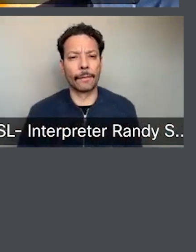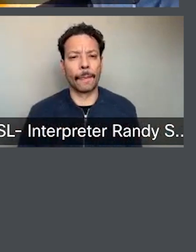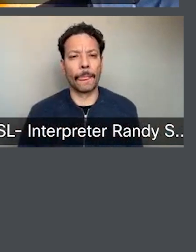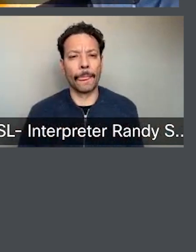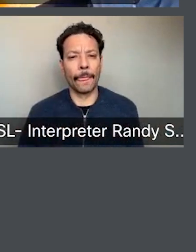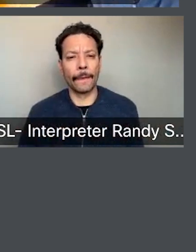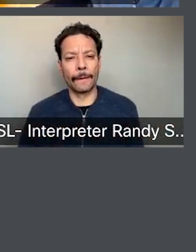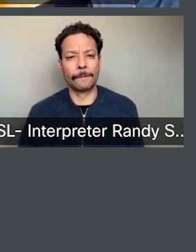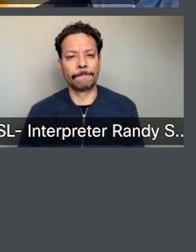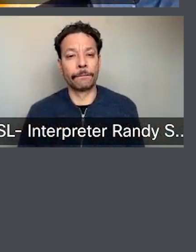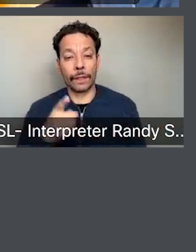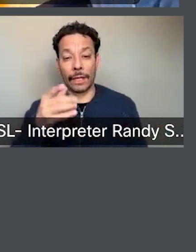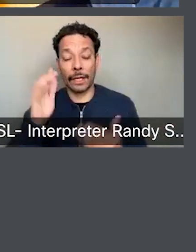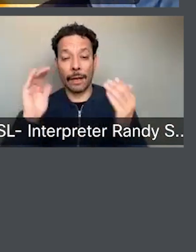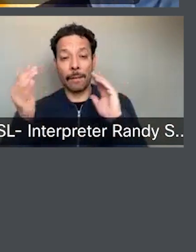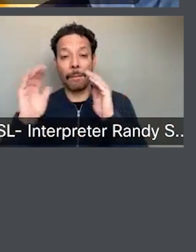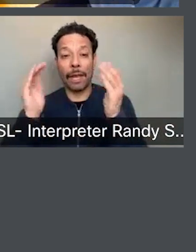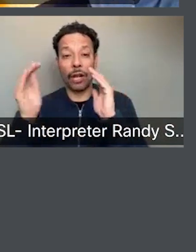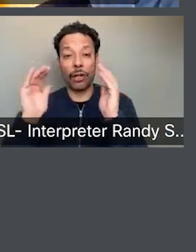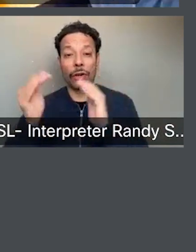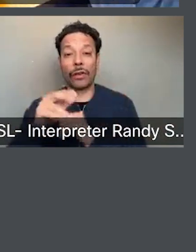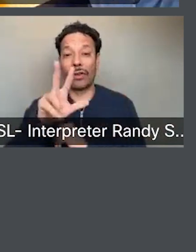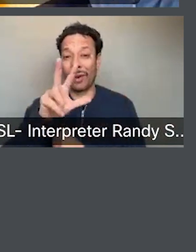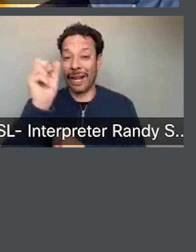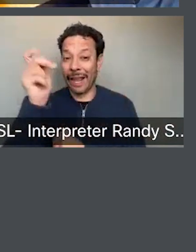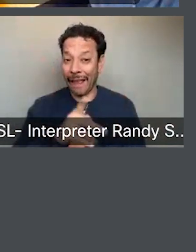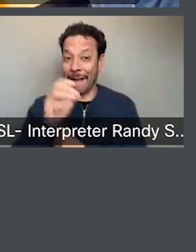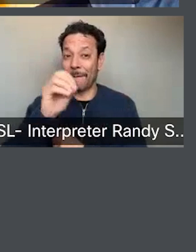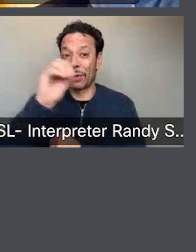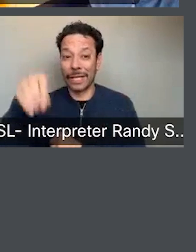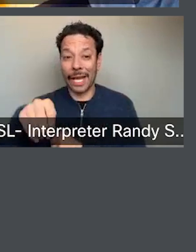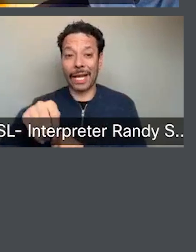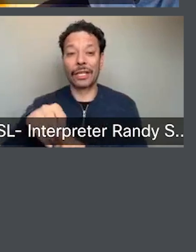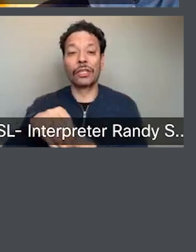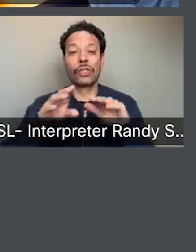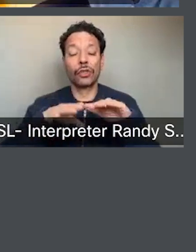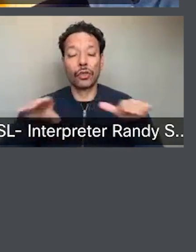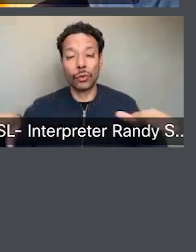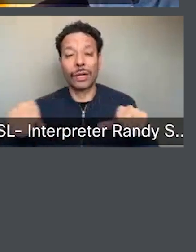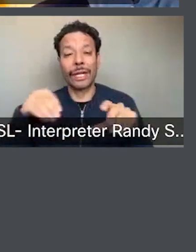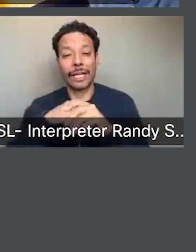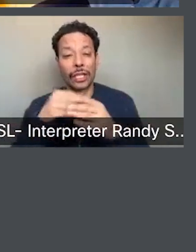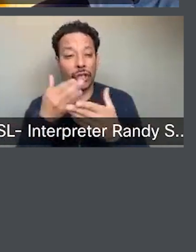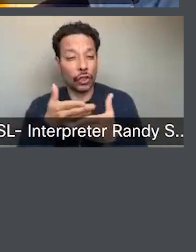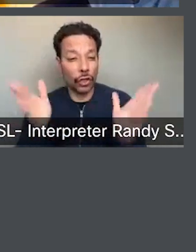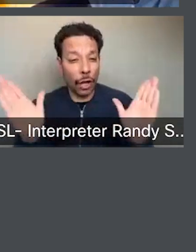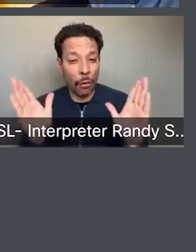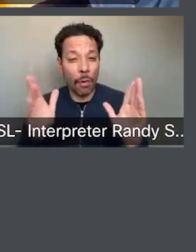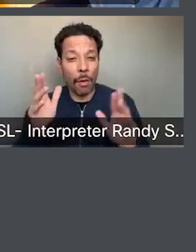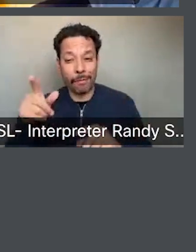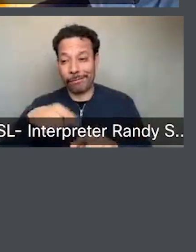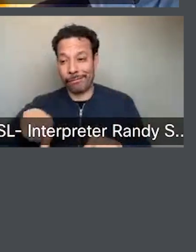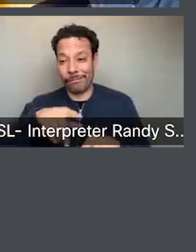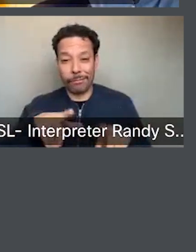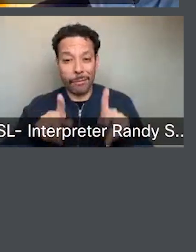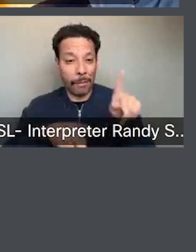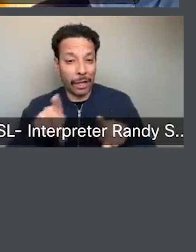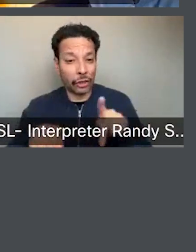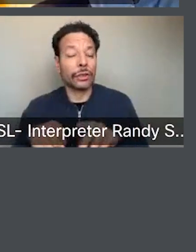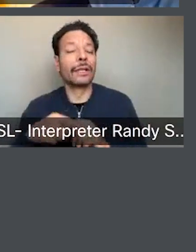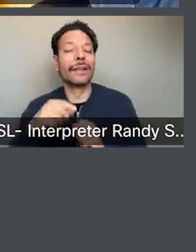That was compared to about 3.5% of children in the general population who did not have hearing